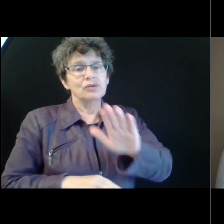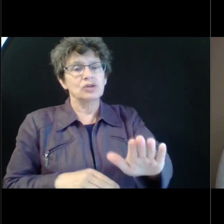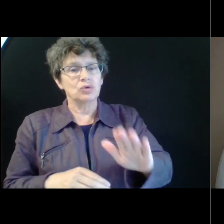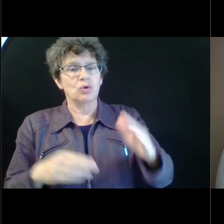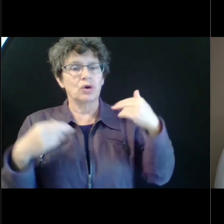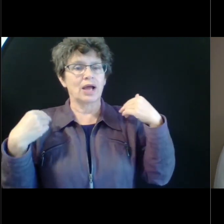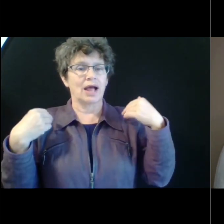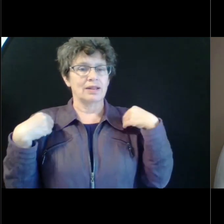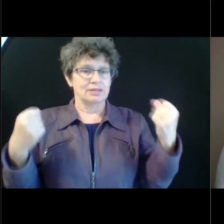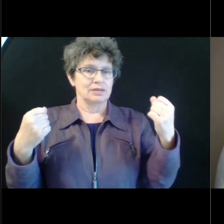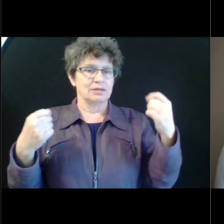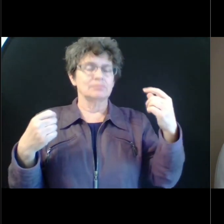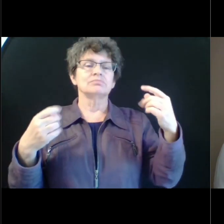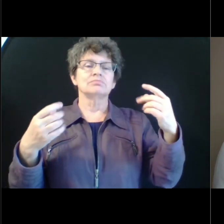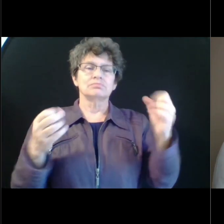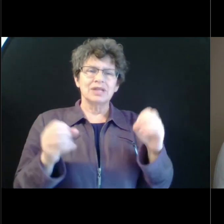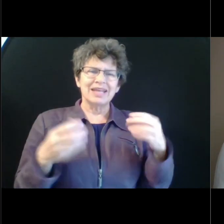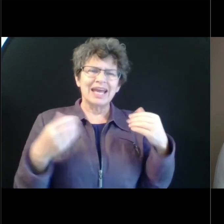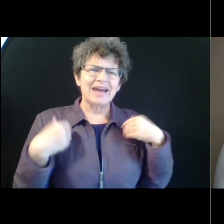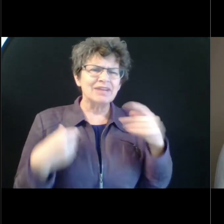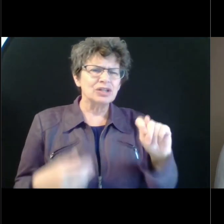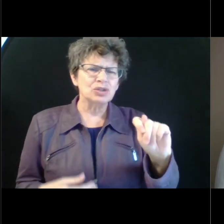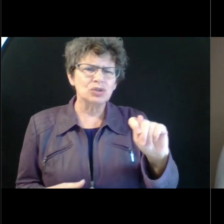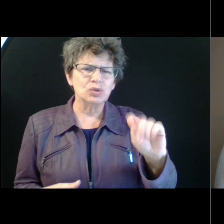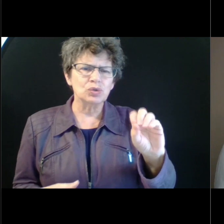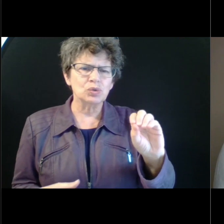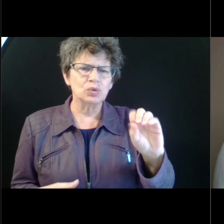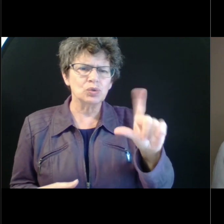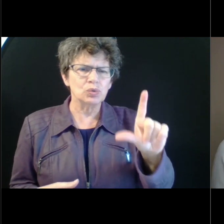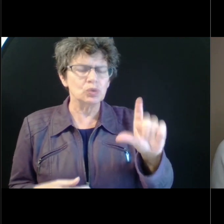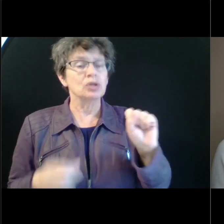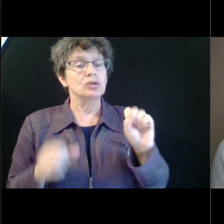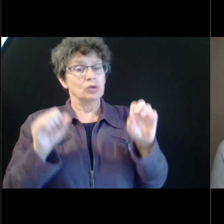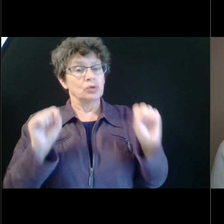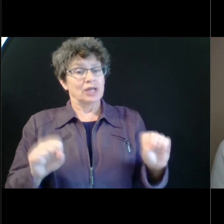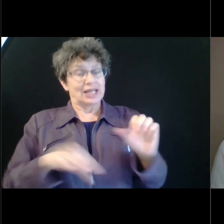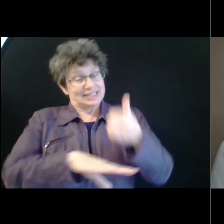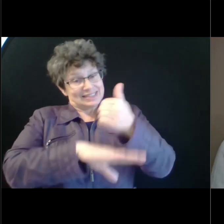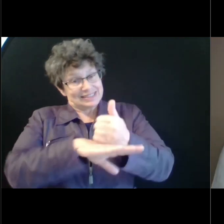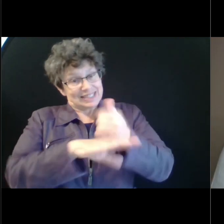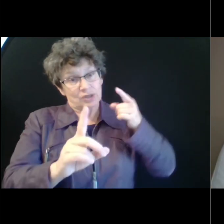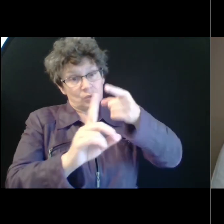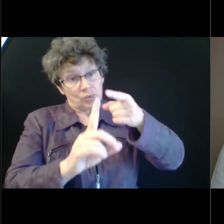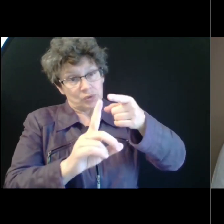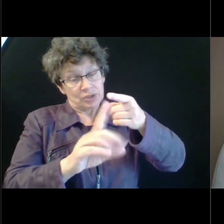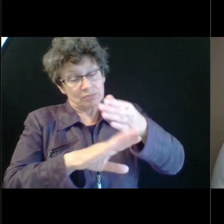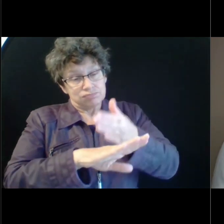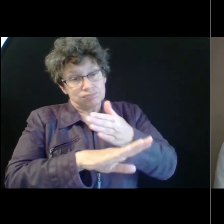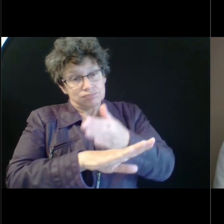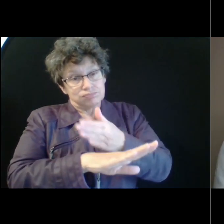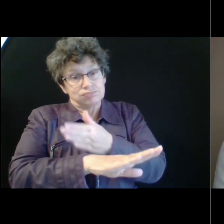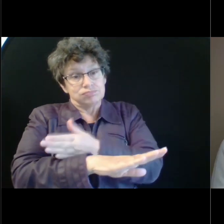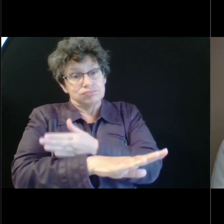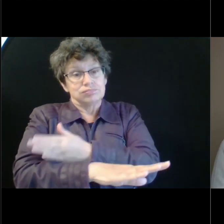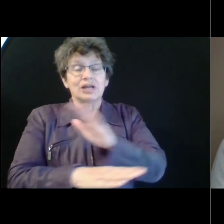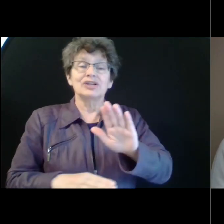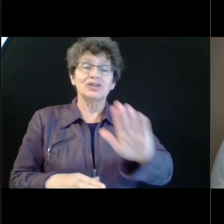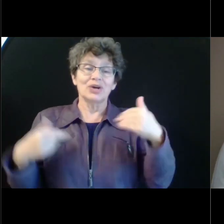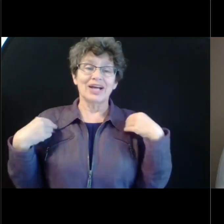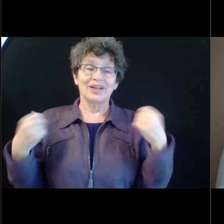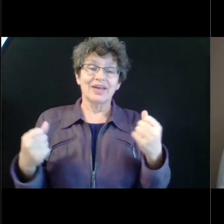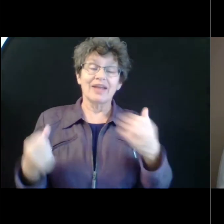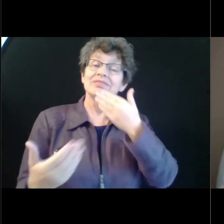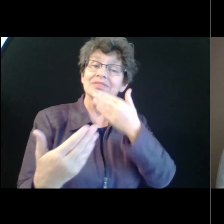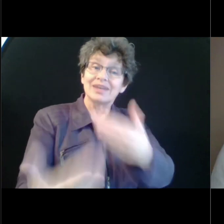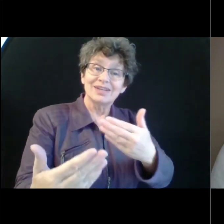set and achieve small doable goals to improve your health. So that's Fountain of Health. Thank you so much. You'll still get a prize